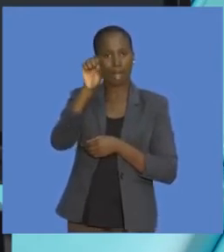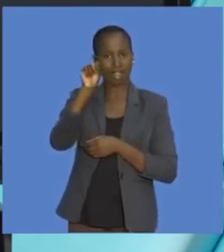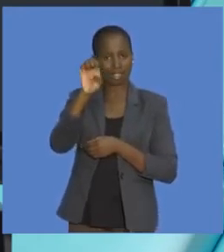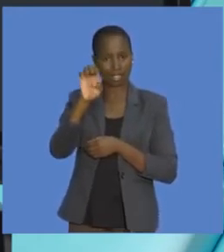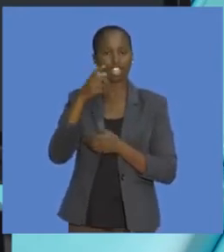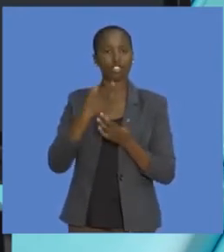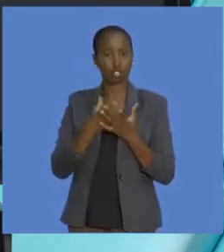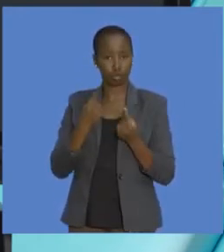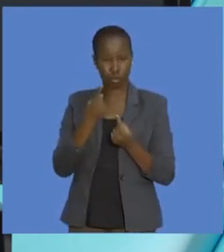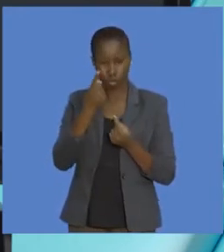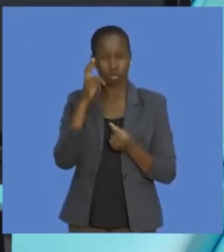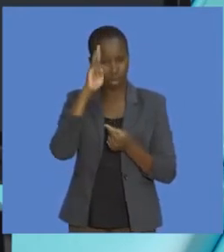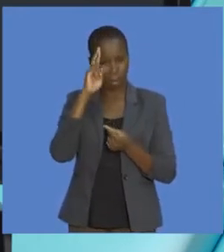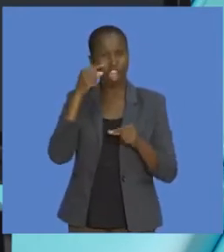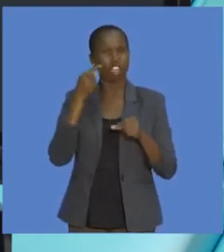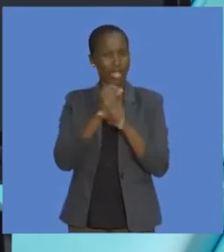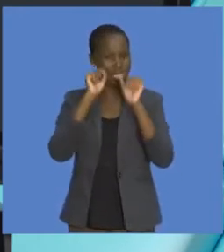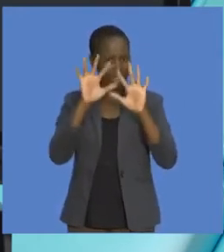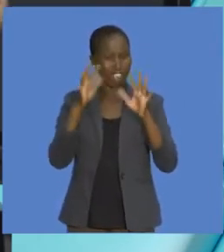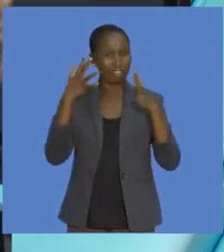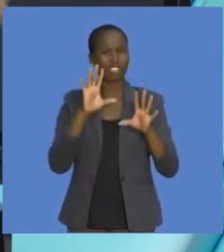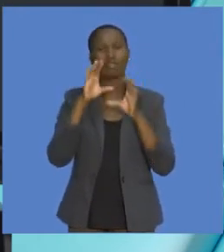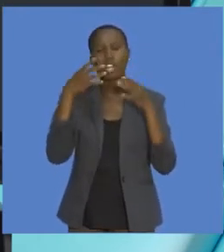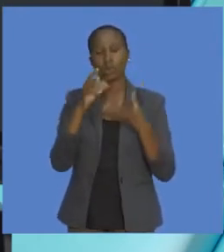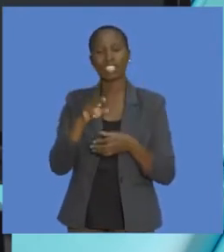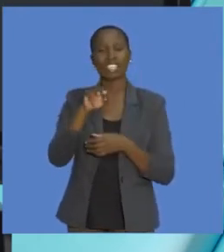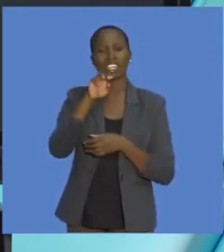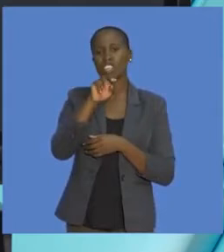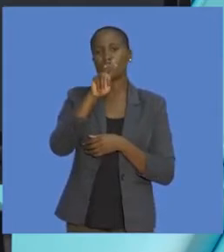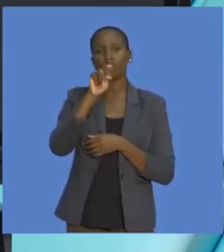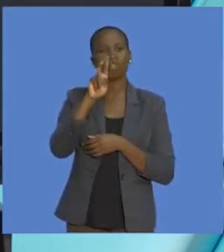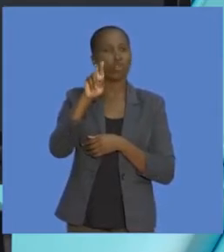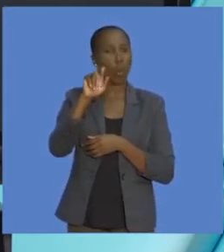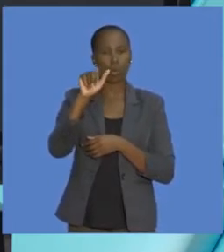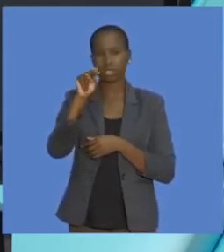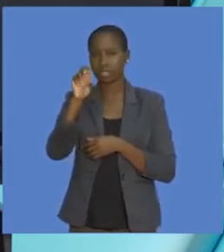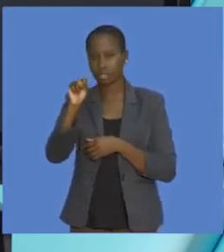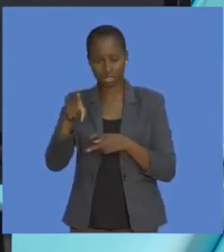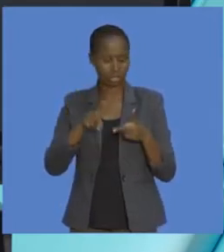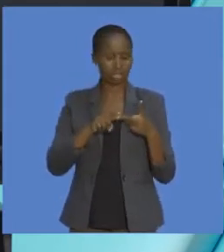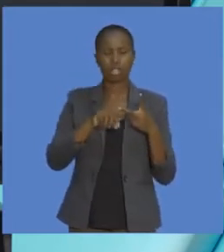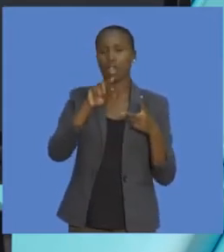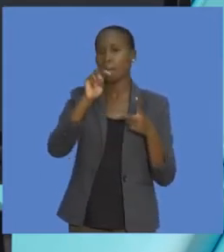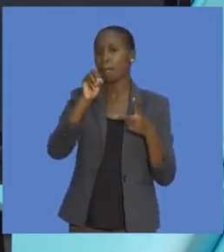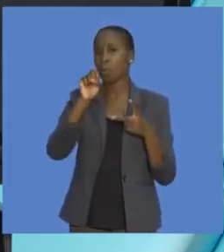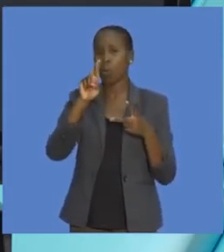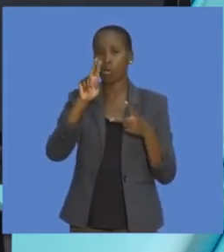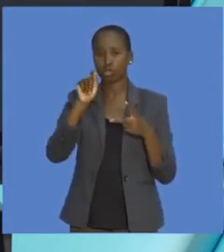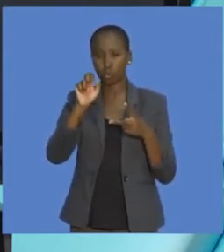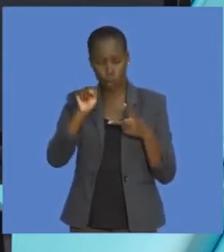grade 10 would have looked at types of neurons. We've looked at sensory neurons, we've looked at motor neurons, and we've looked